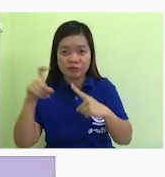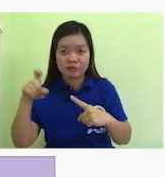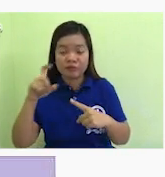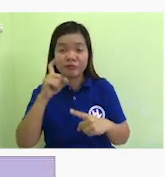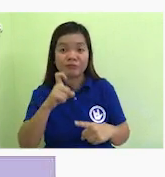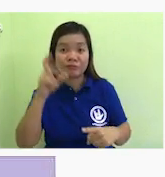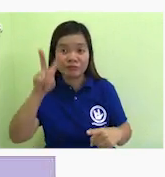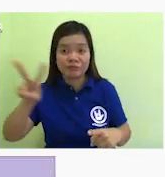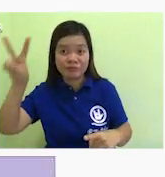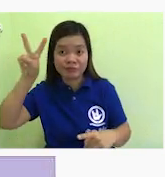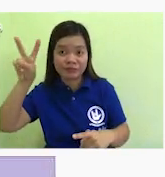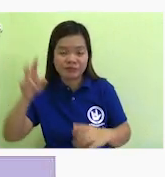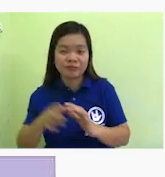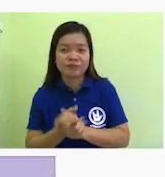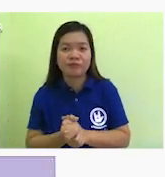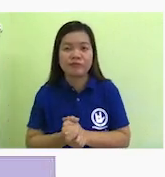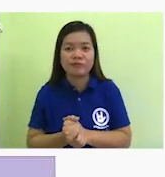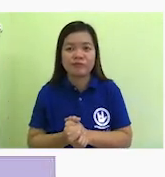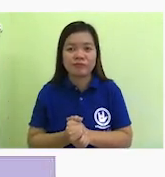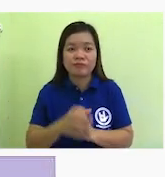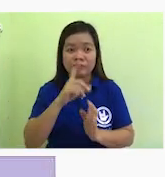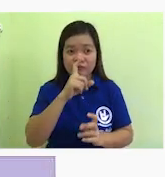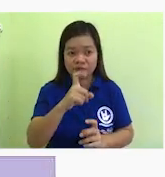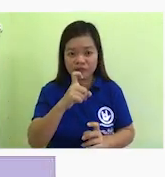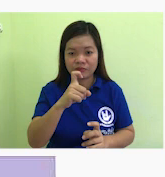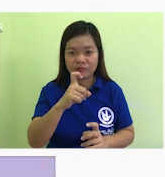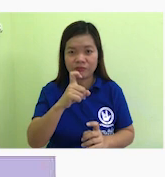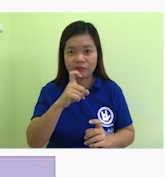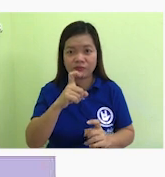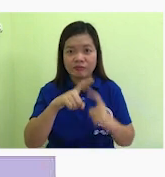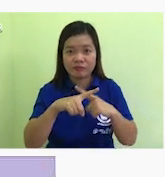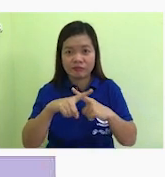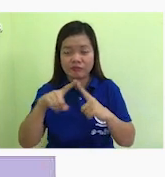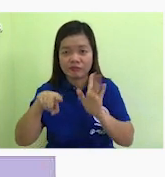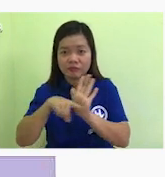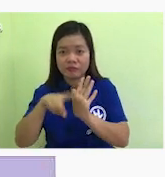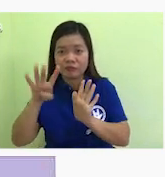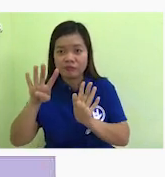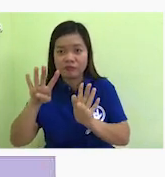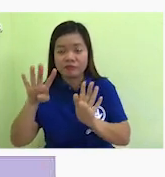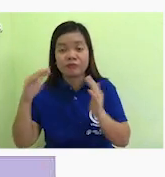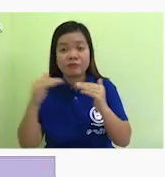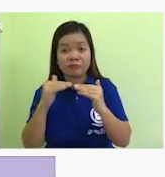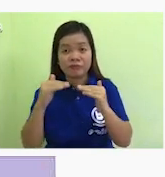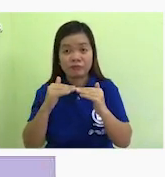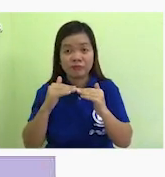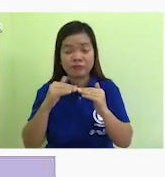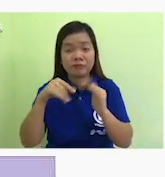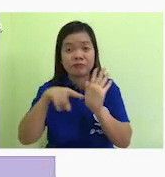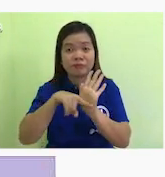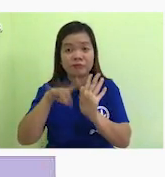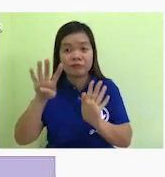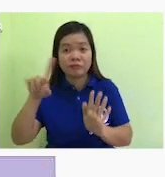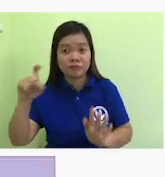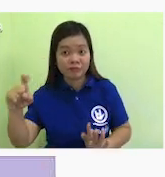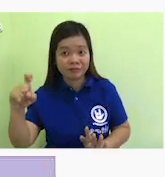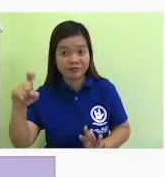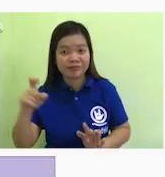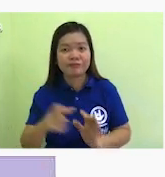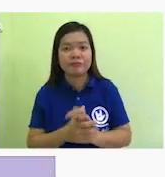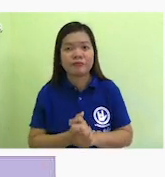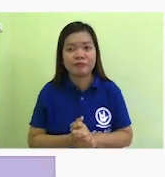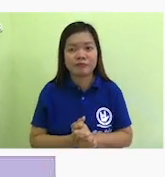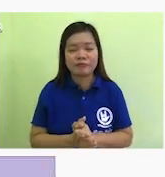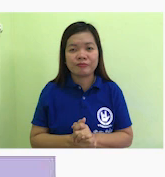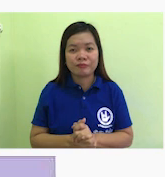x, is x squared. X times negative 4 is